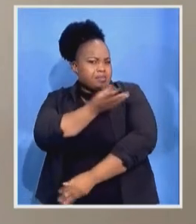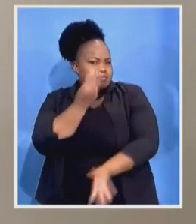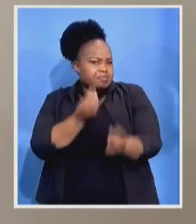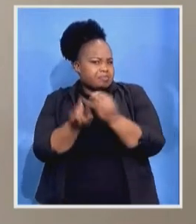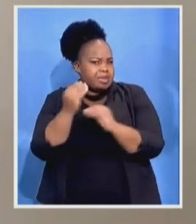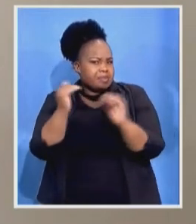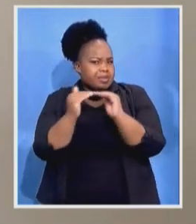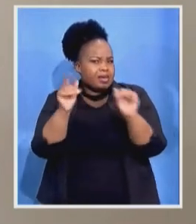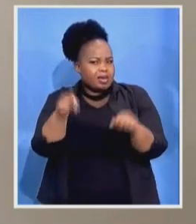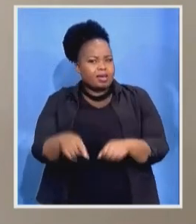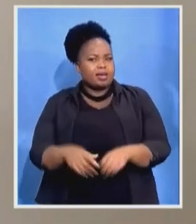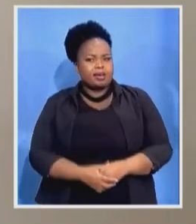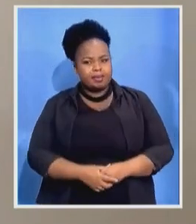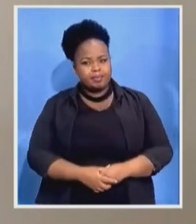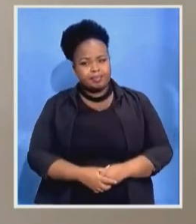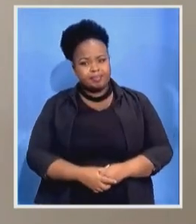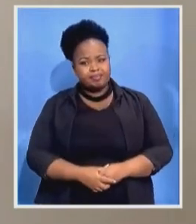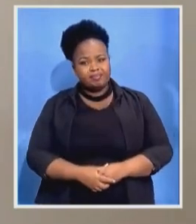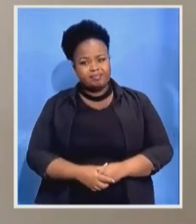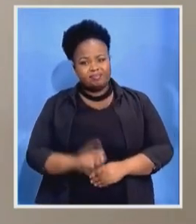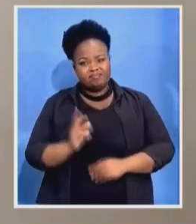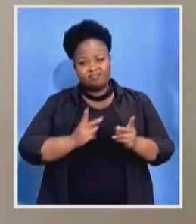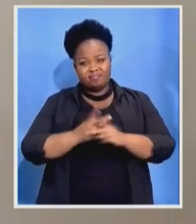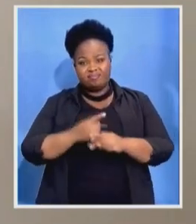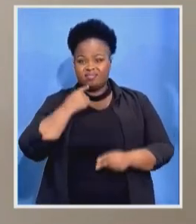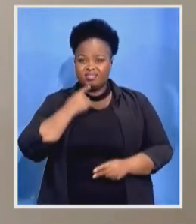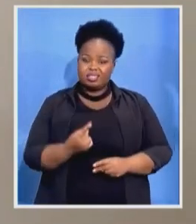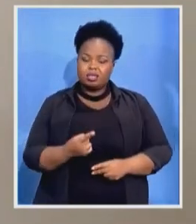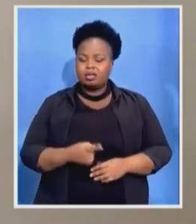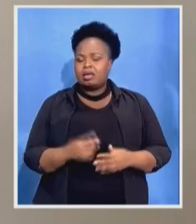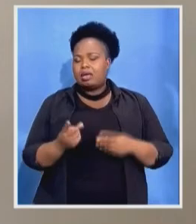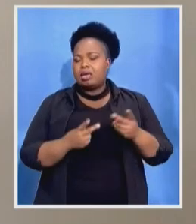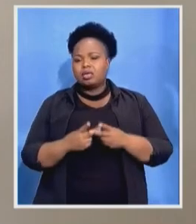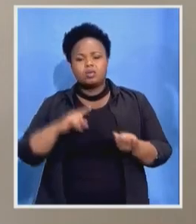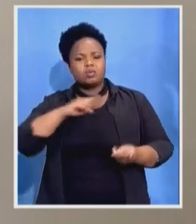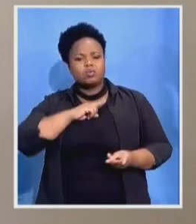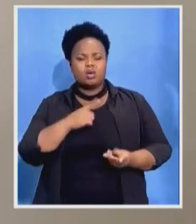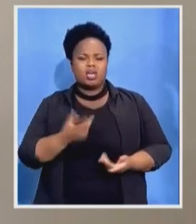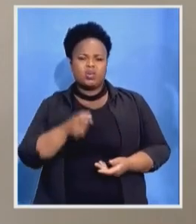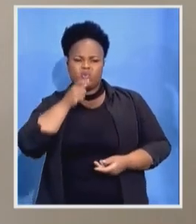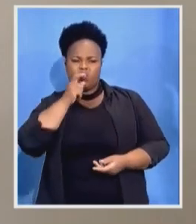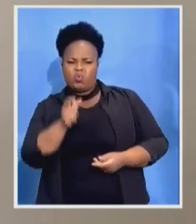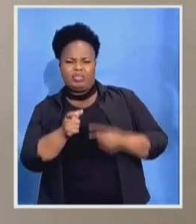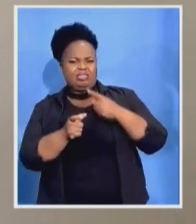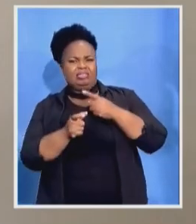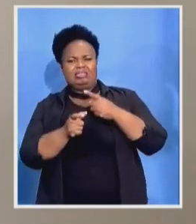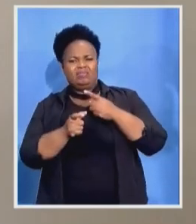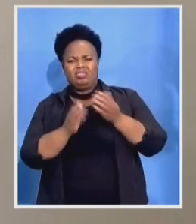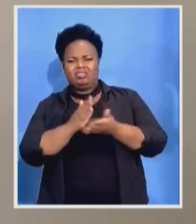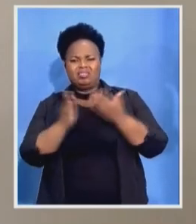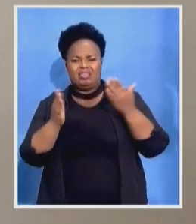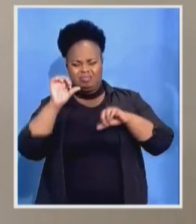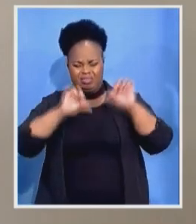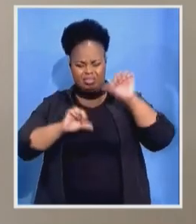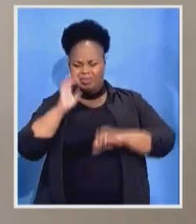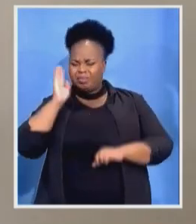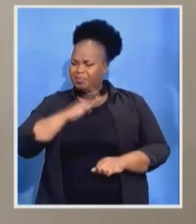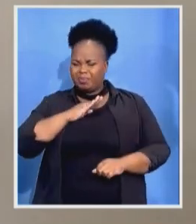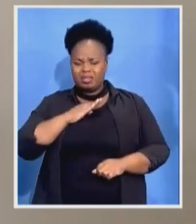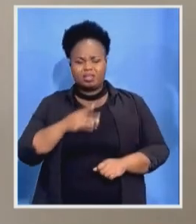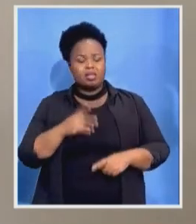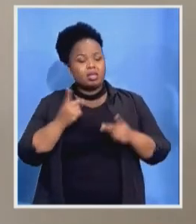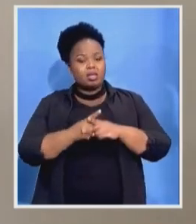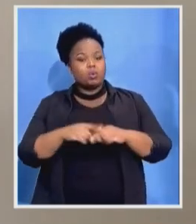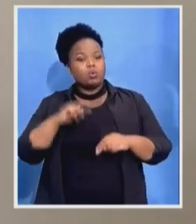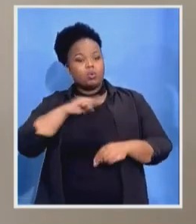denounced unscientific utterances promoting conspiracy theories and quackery, to